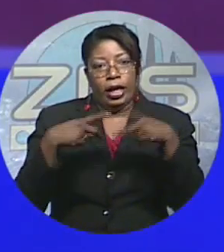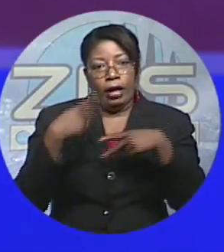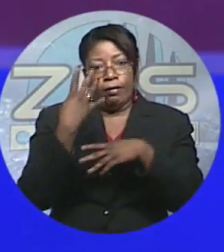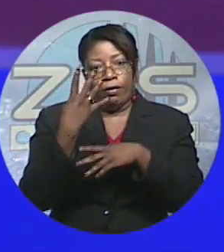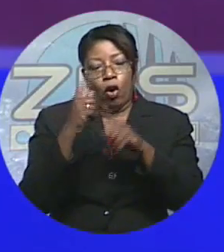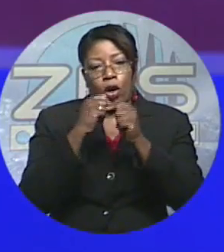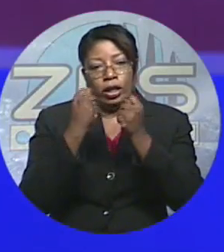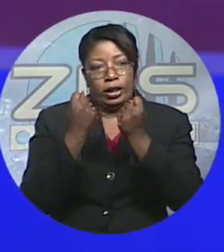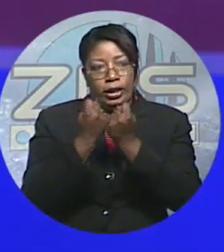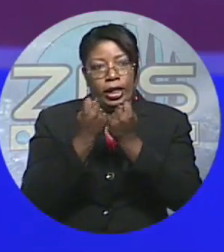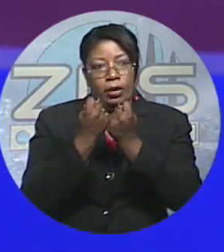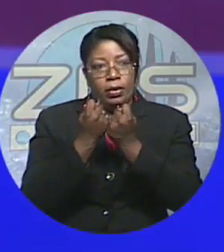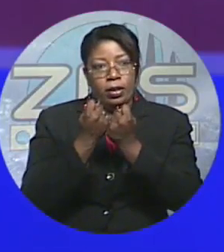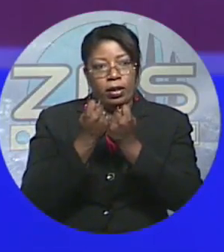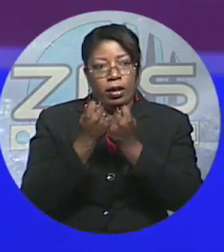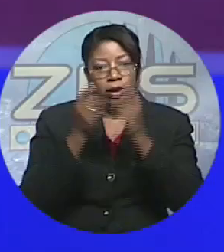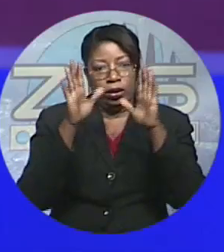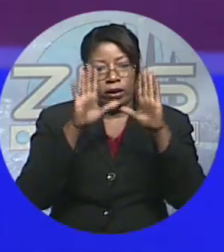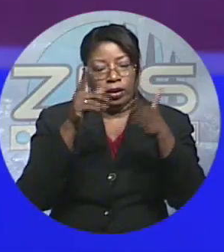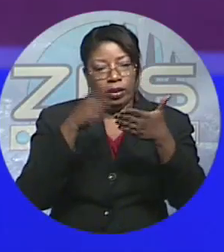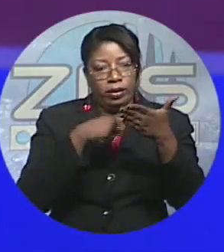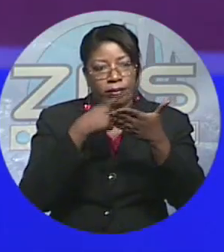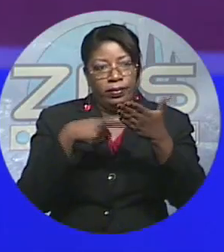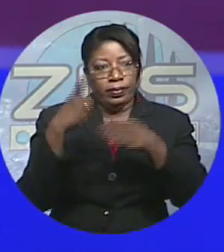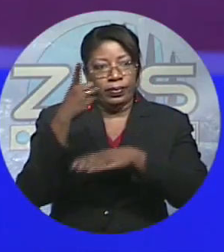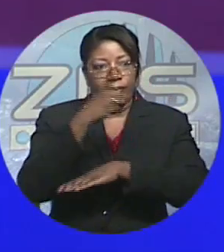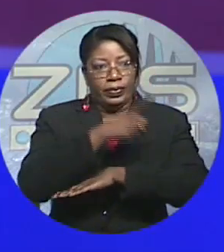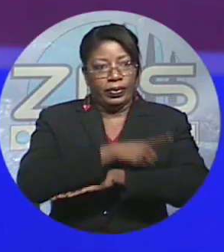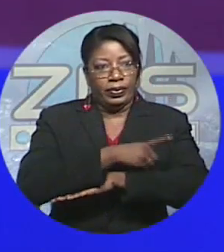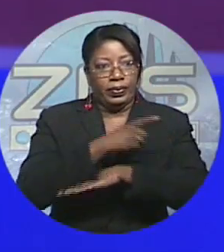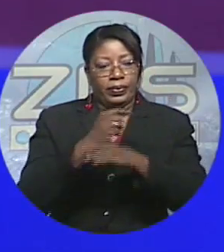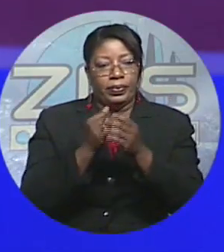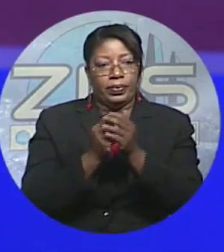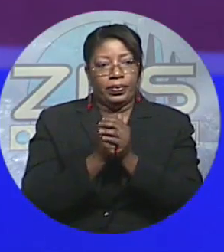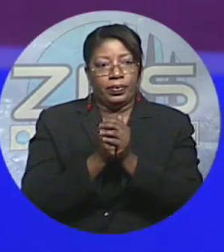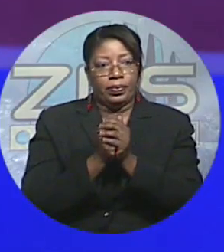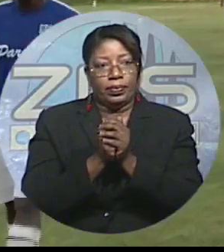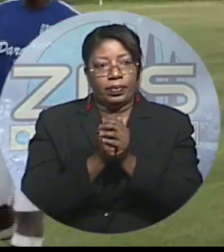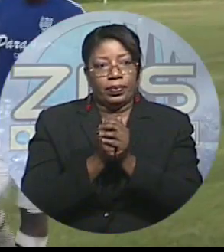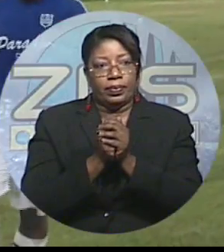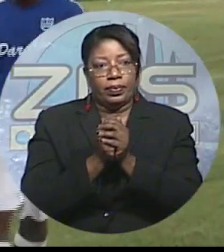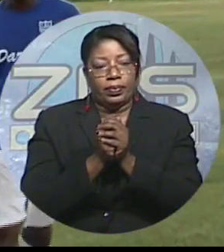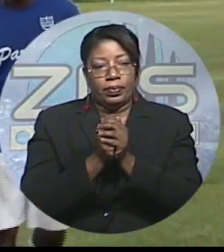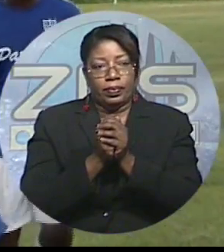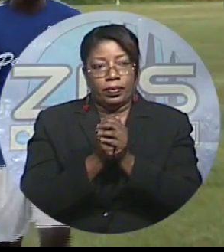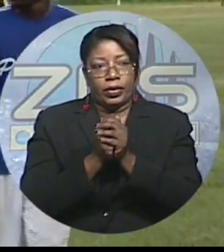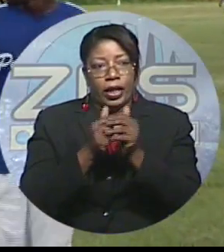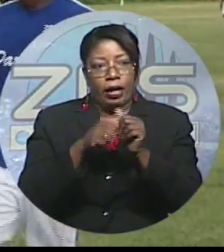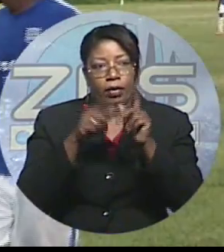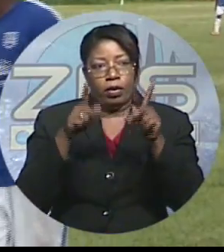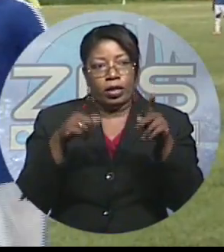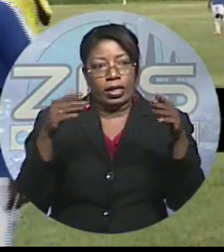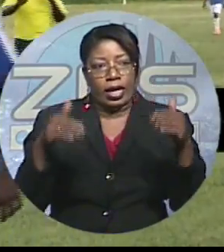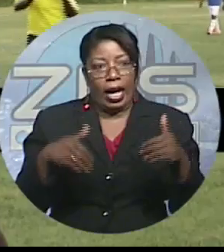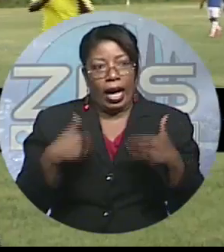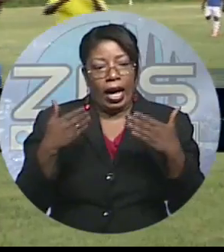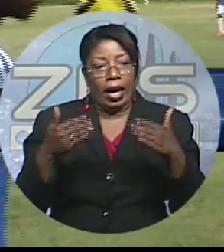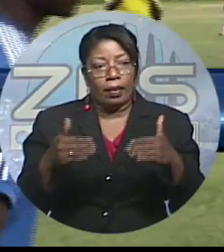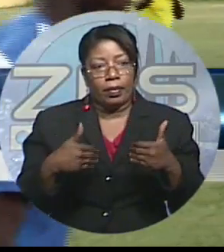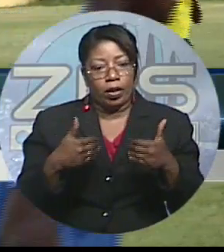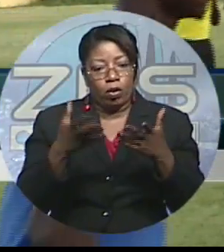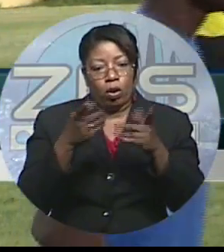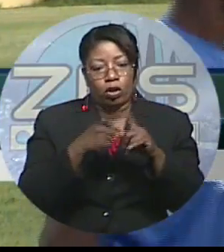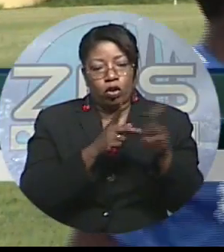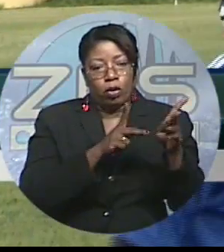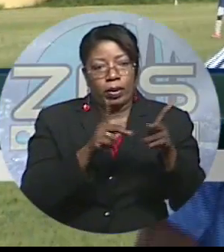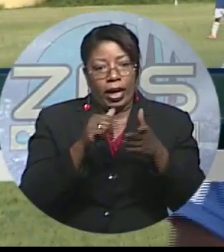remains, with Sunday being an elimination day. Everybody's happy. We was actually trying to plan this over